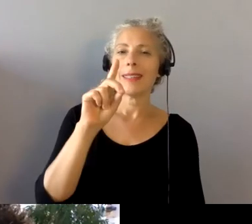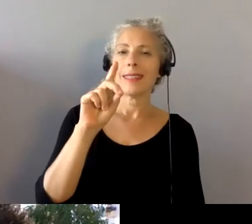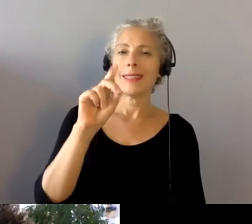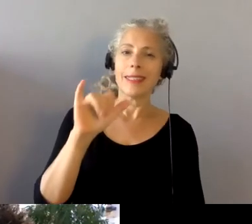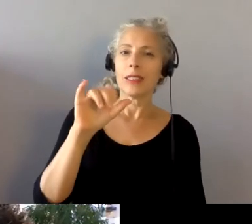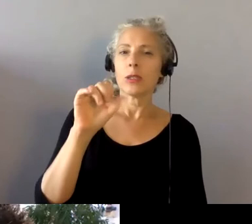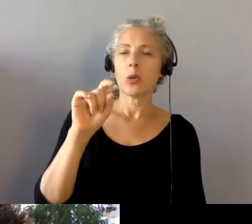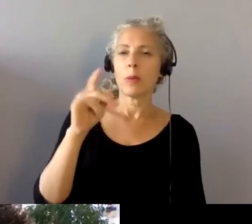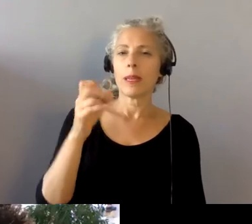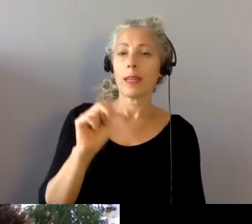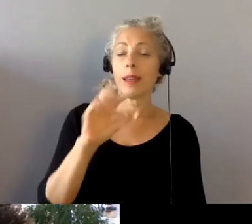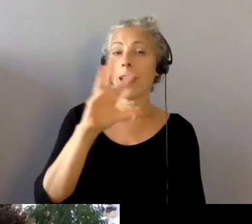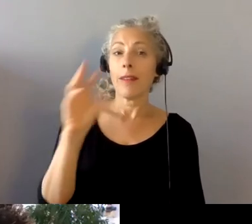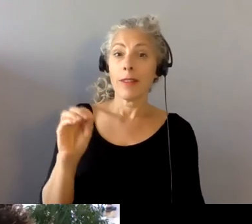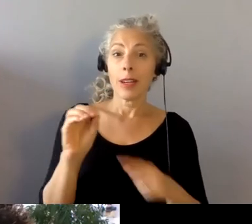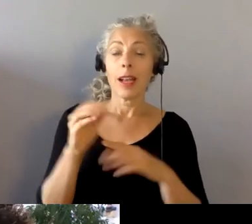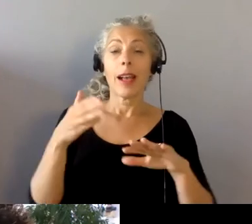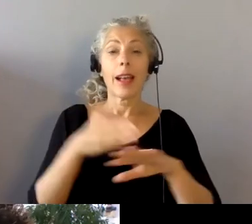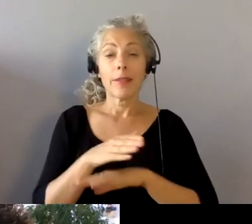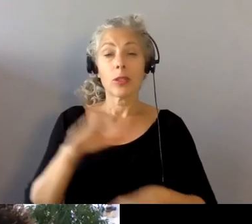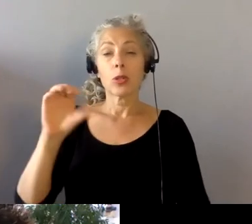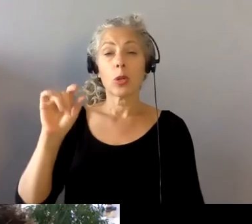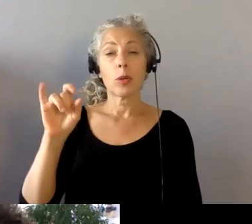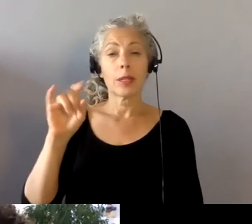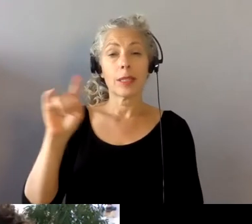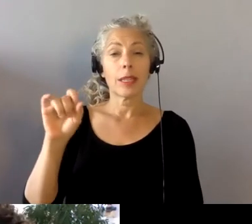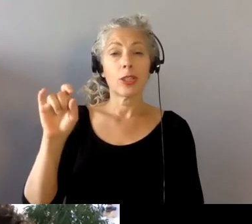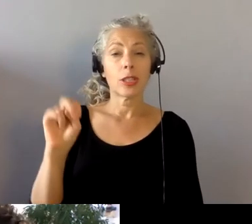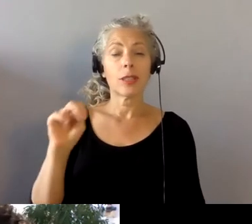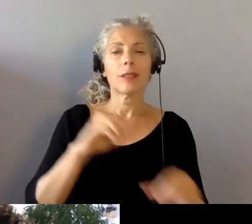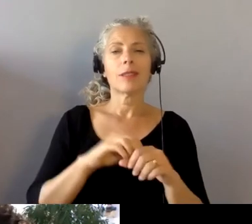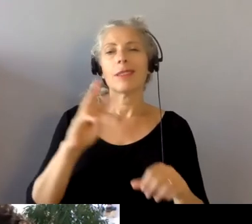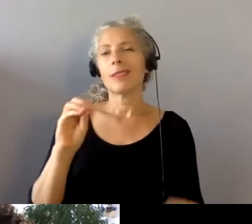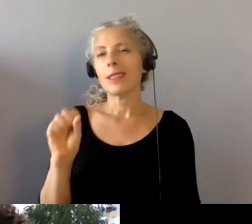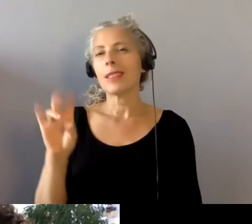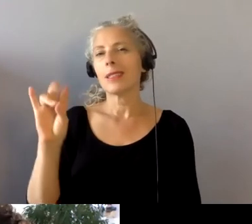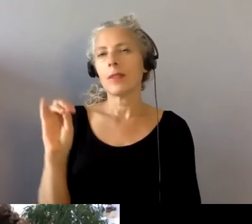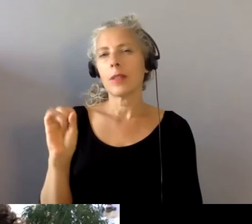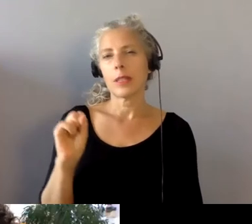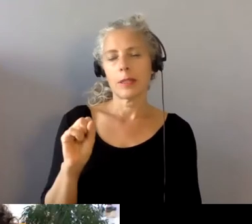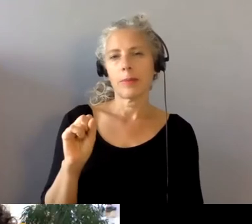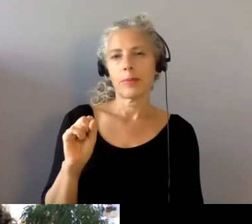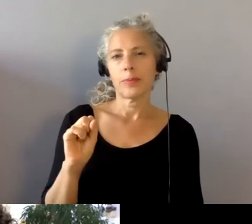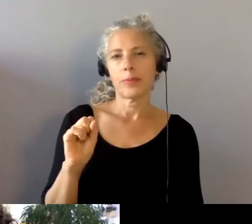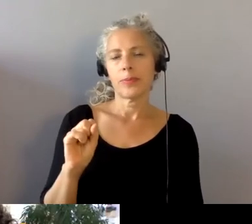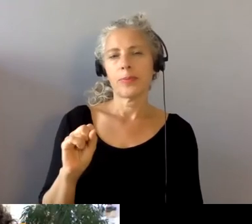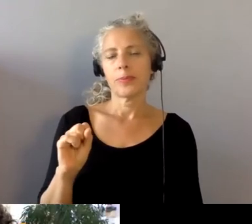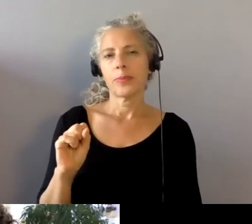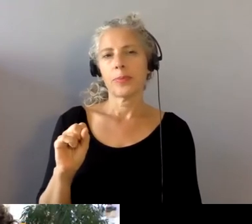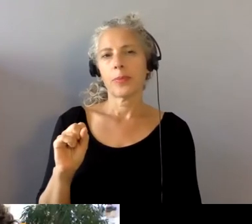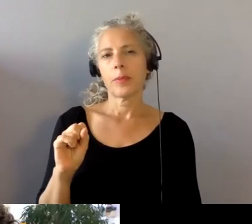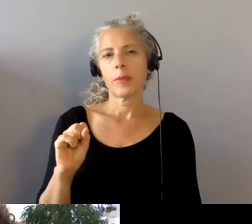of colonization in the 60s and early 70s. So kind of, you know,